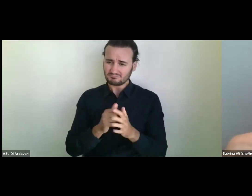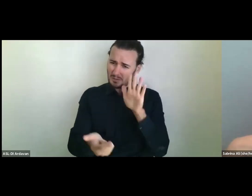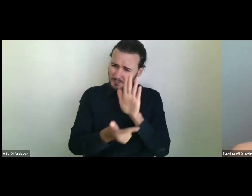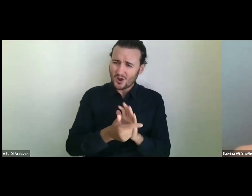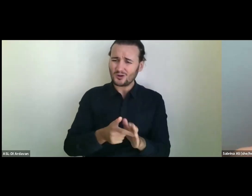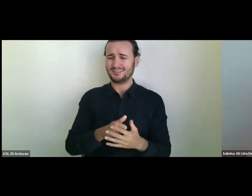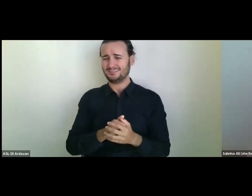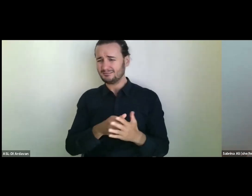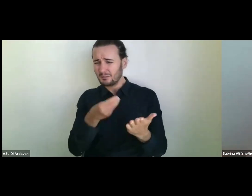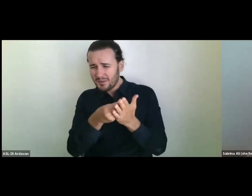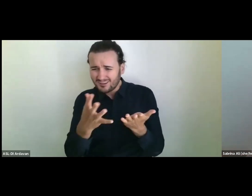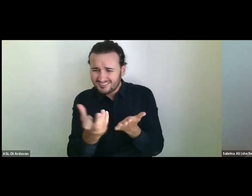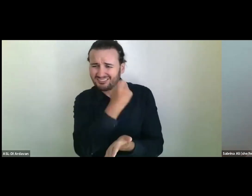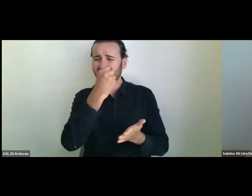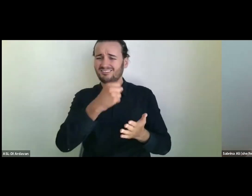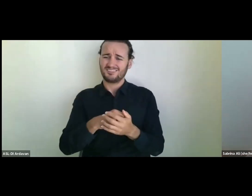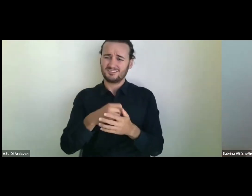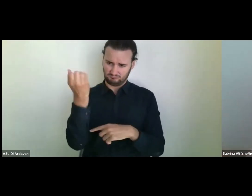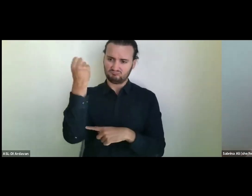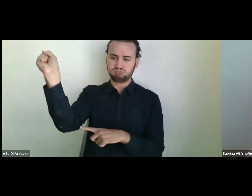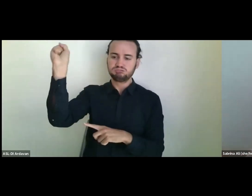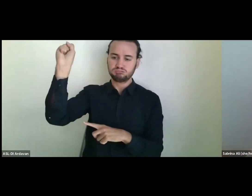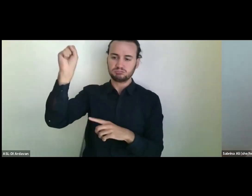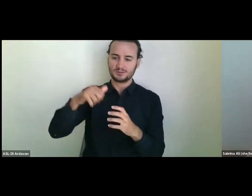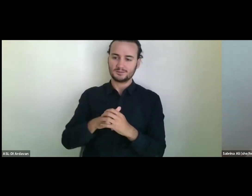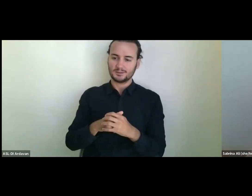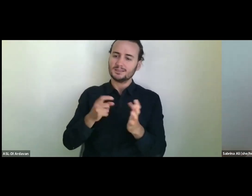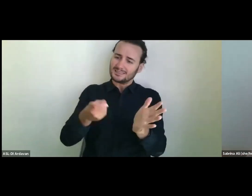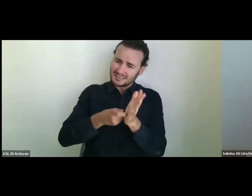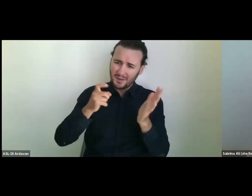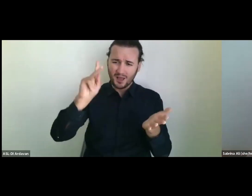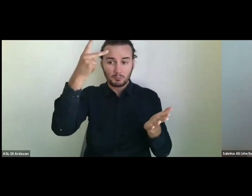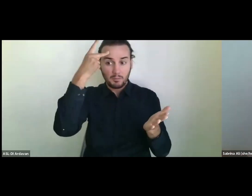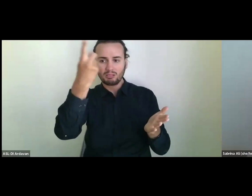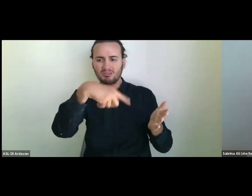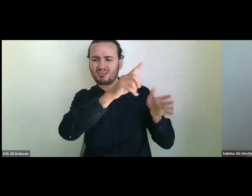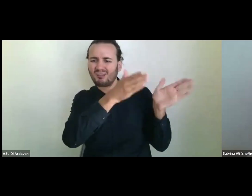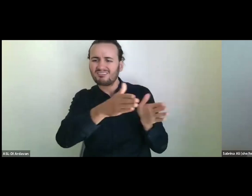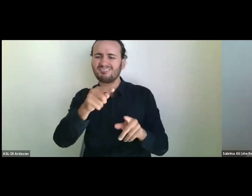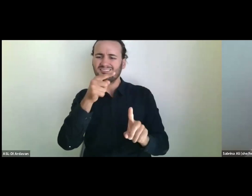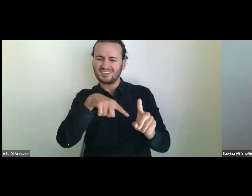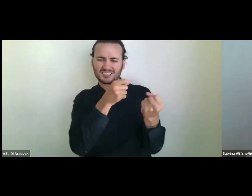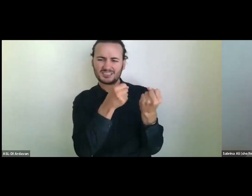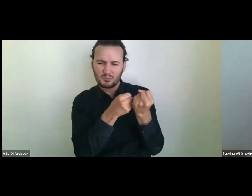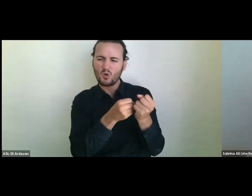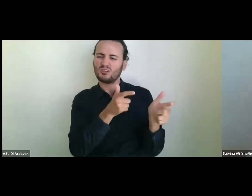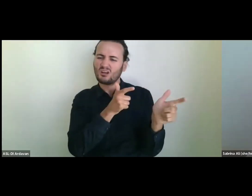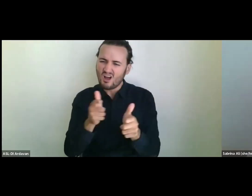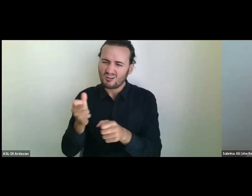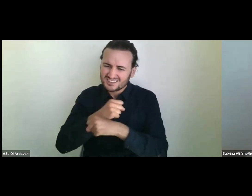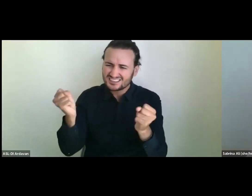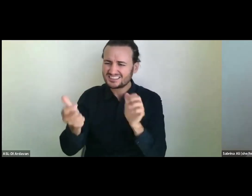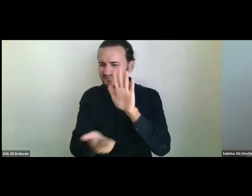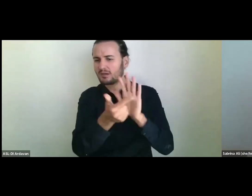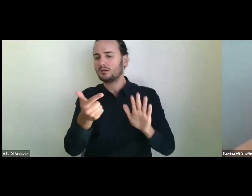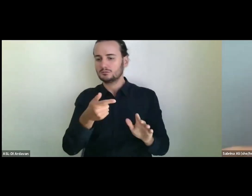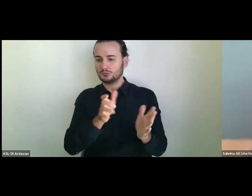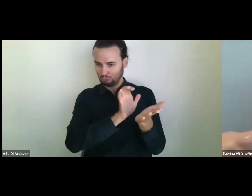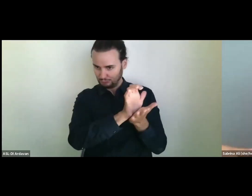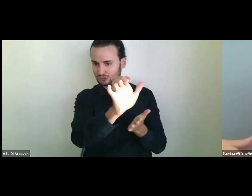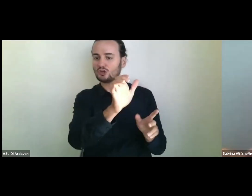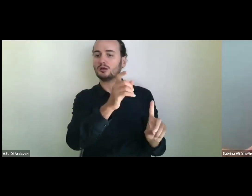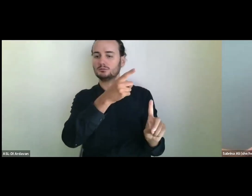demand our politicians support arms embargo, reject genocide as bare minimum. Connecting oppressions should be